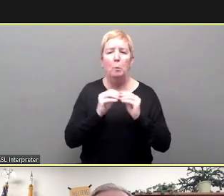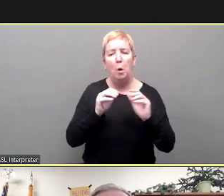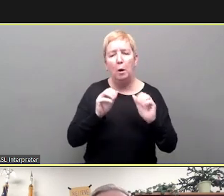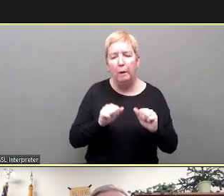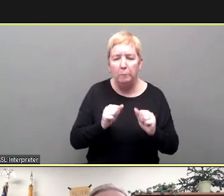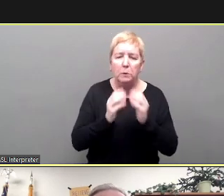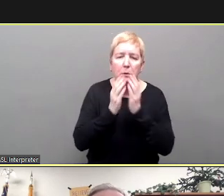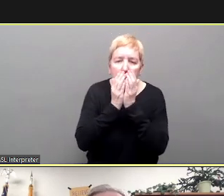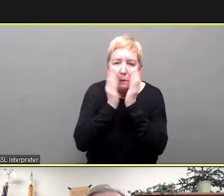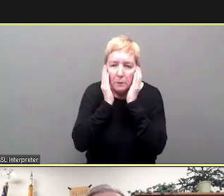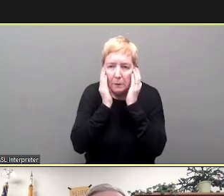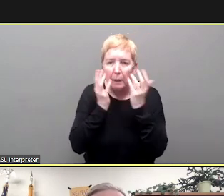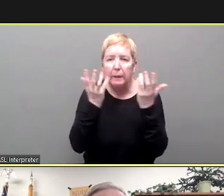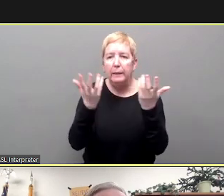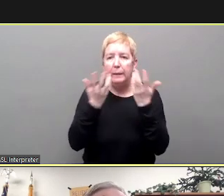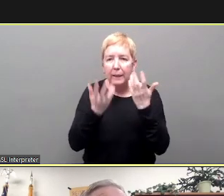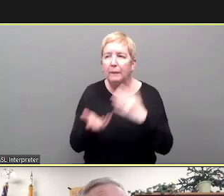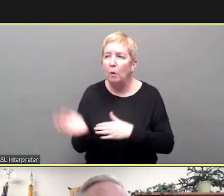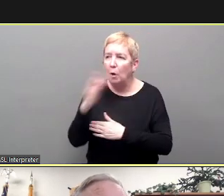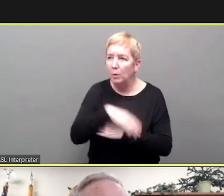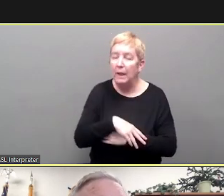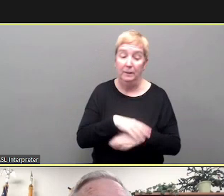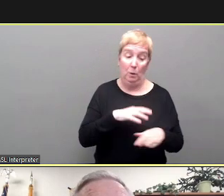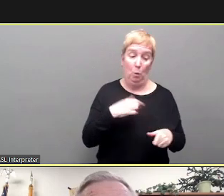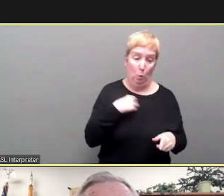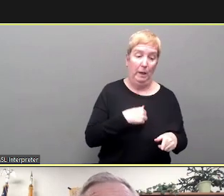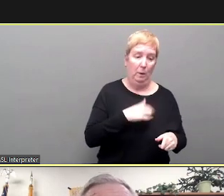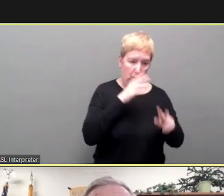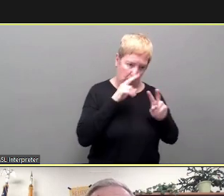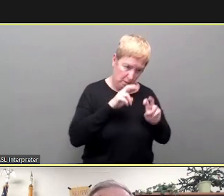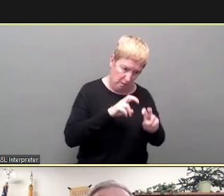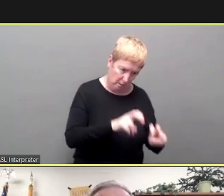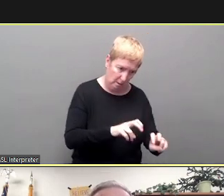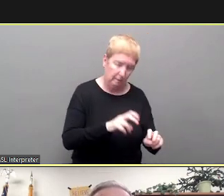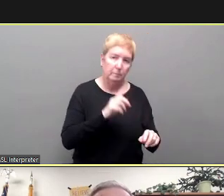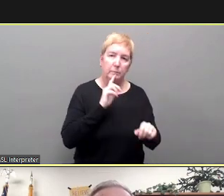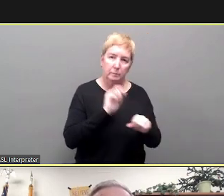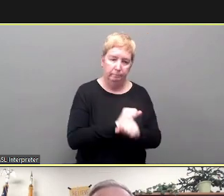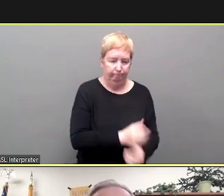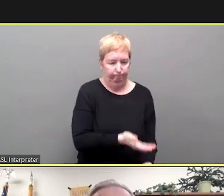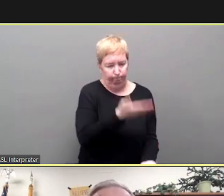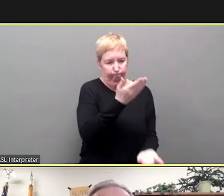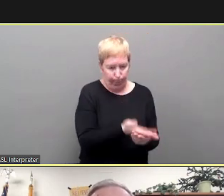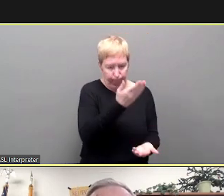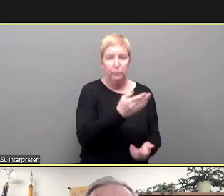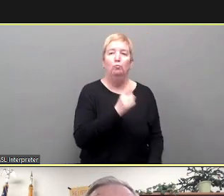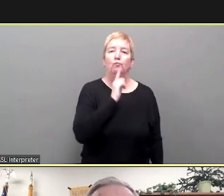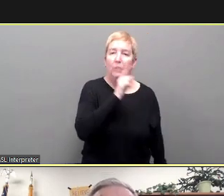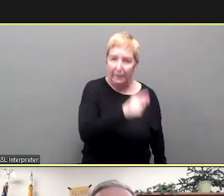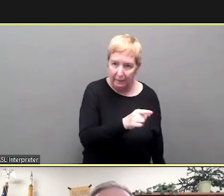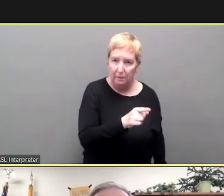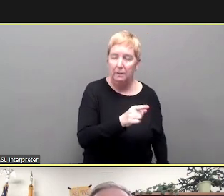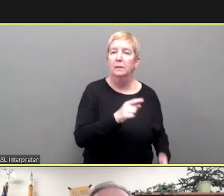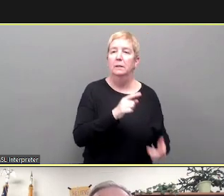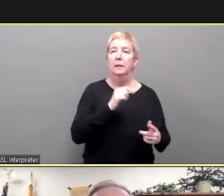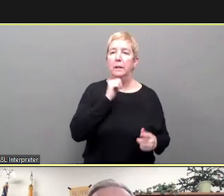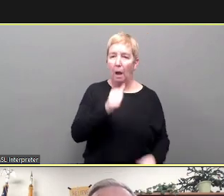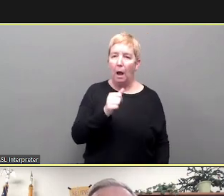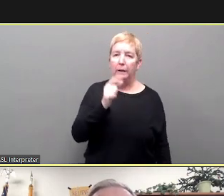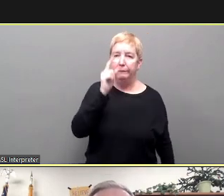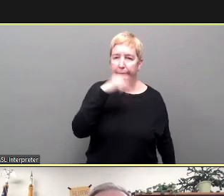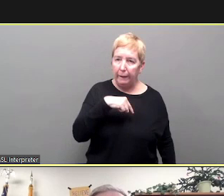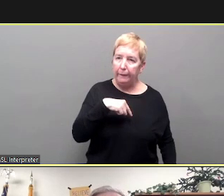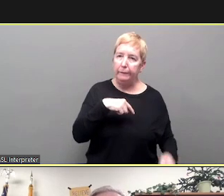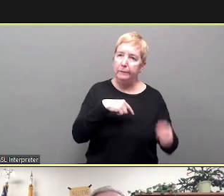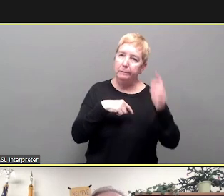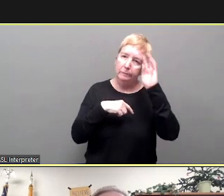seal, tight seal, we'll make sure that the KN95s are reliable, aren't those